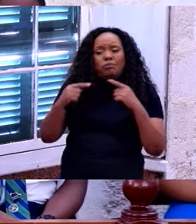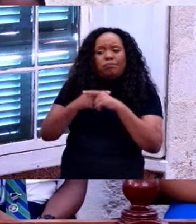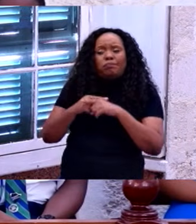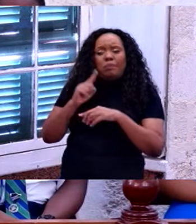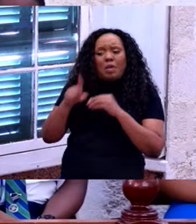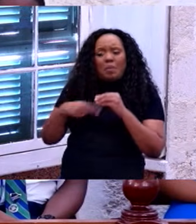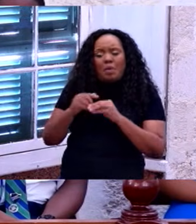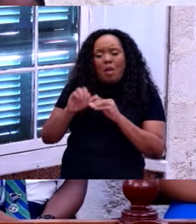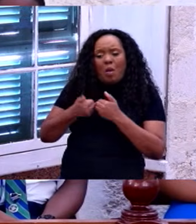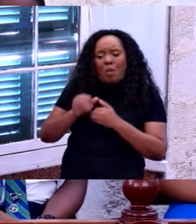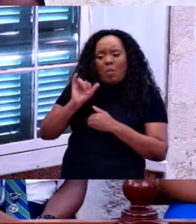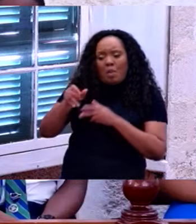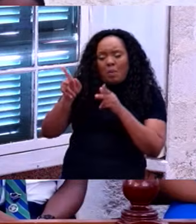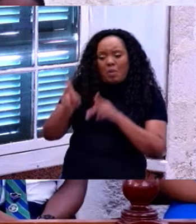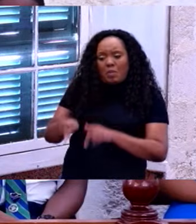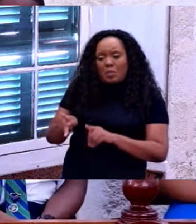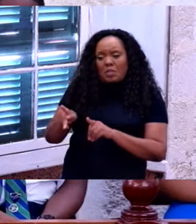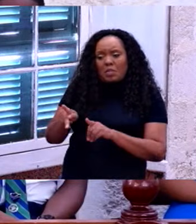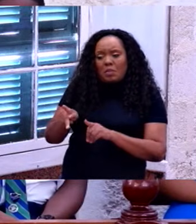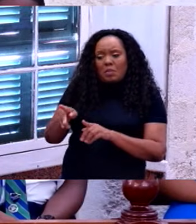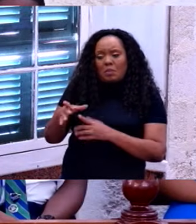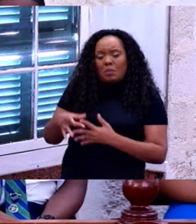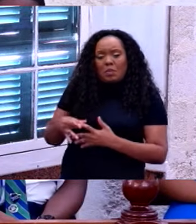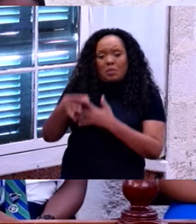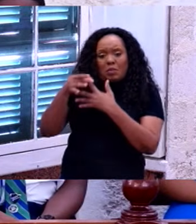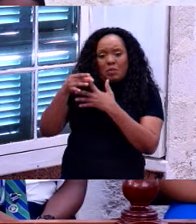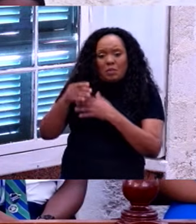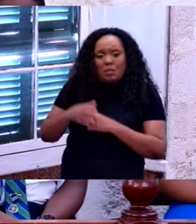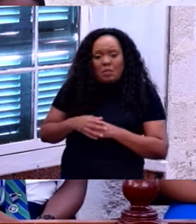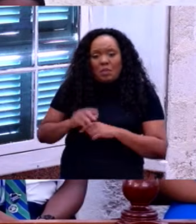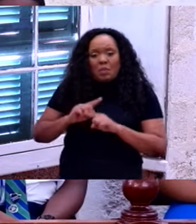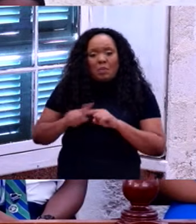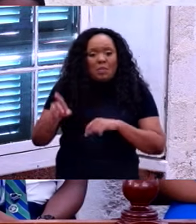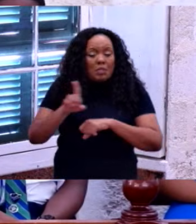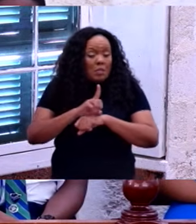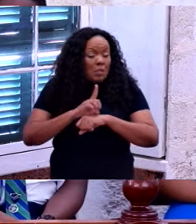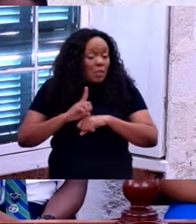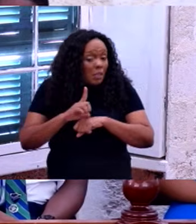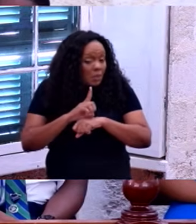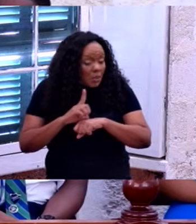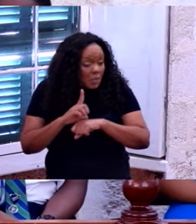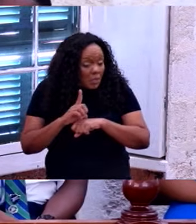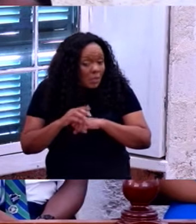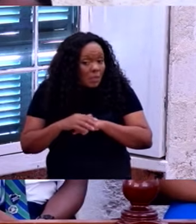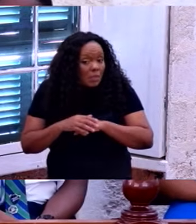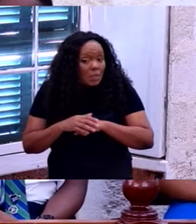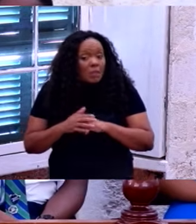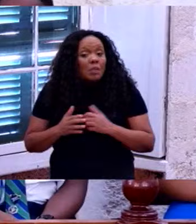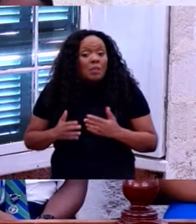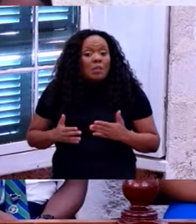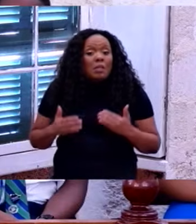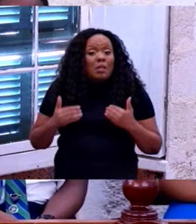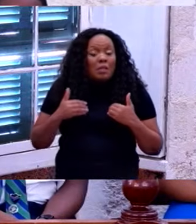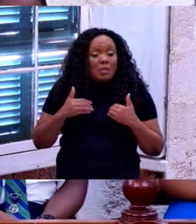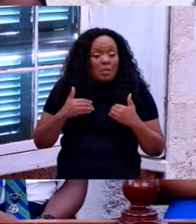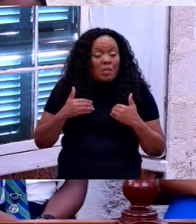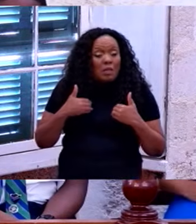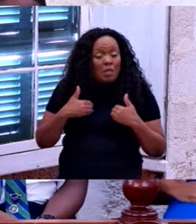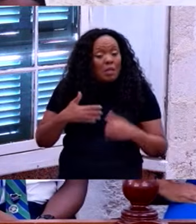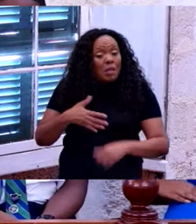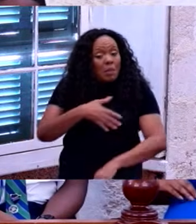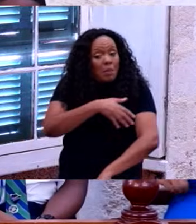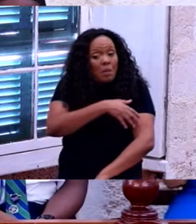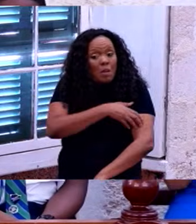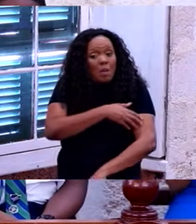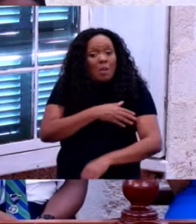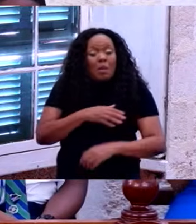but Dominica is one of the Caribbean territories that actually exercised the power to elect